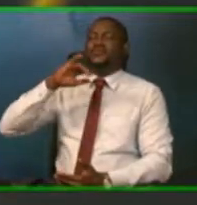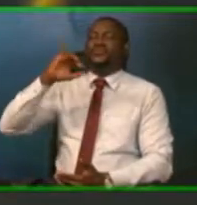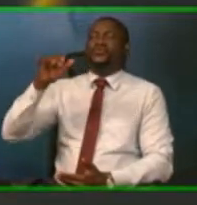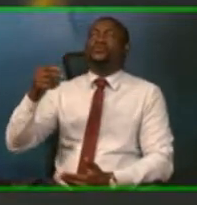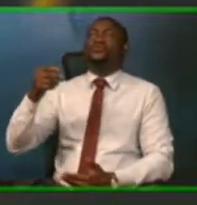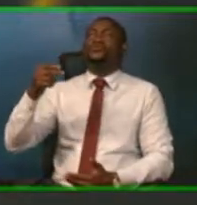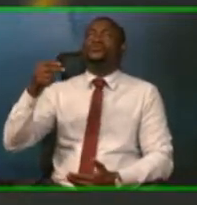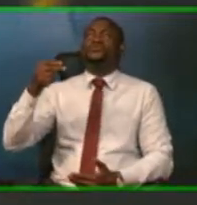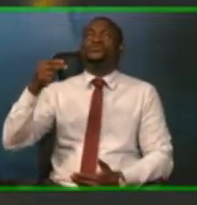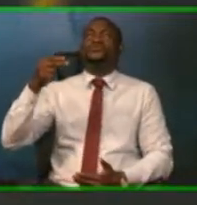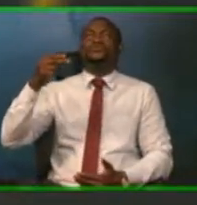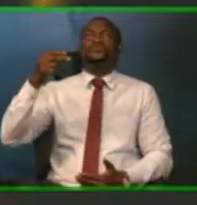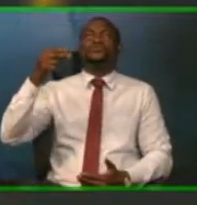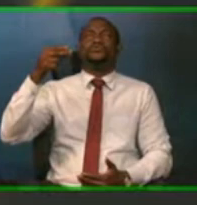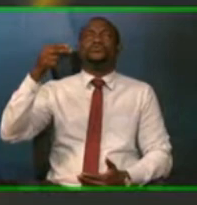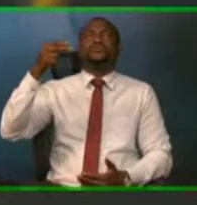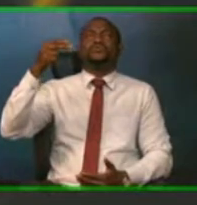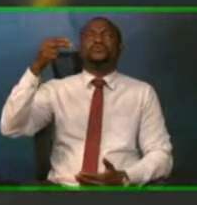bless you.